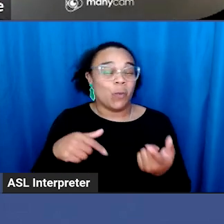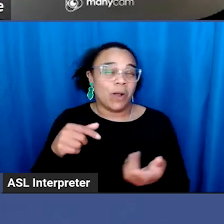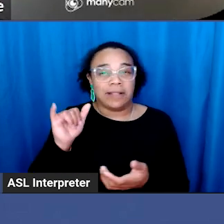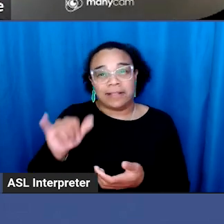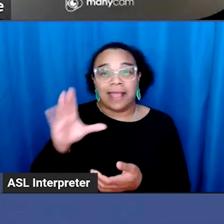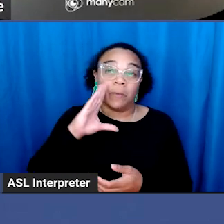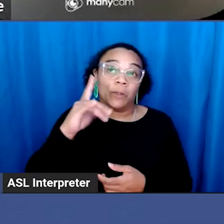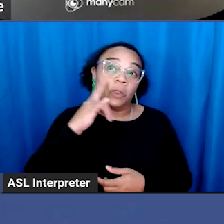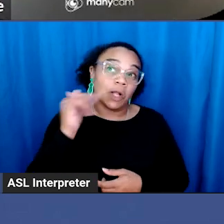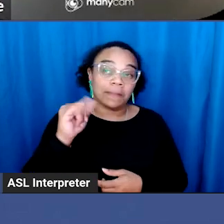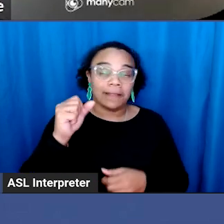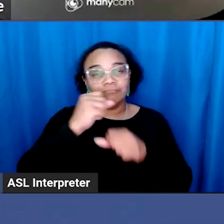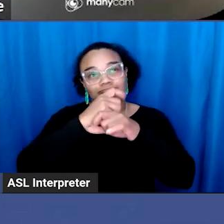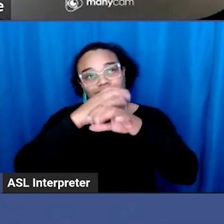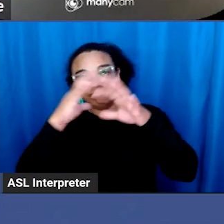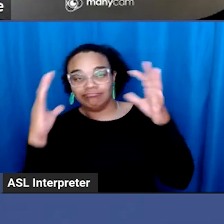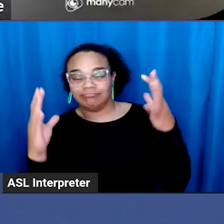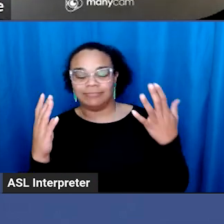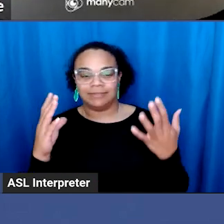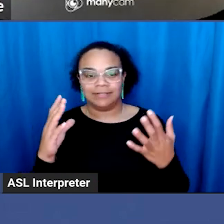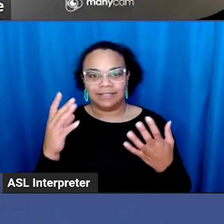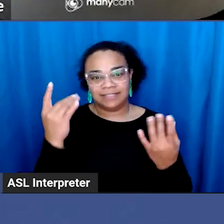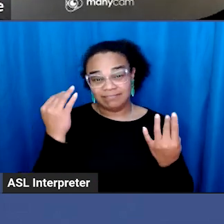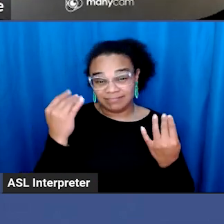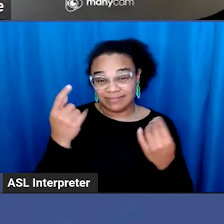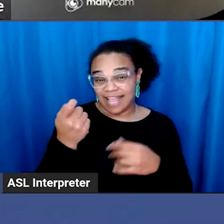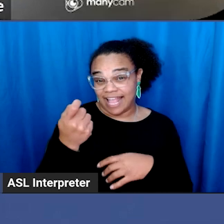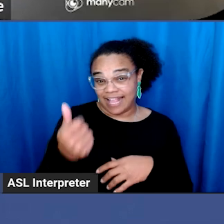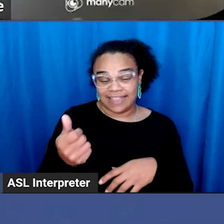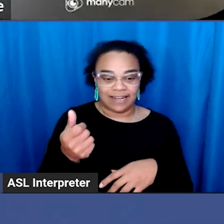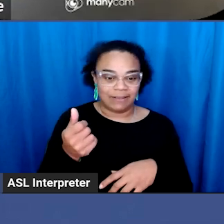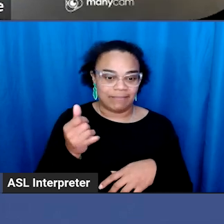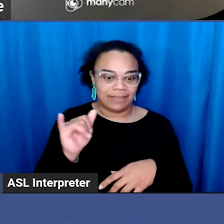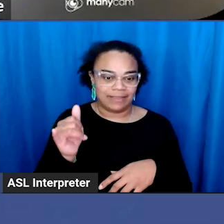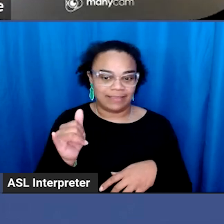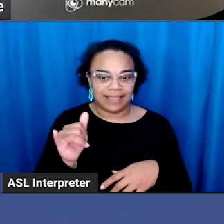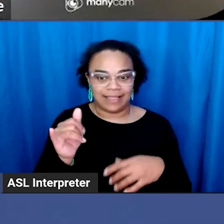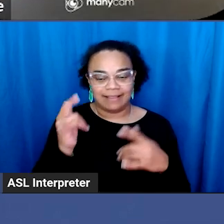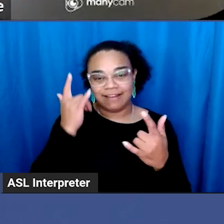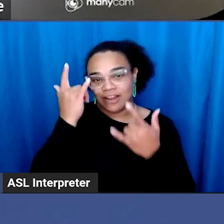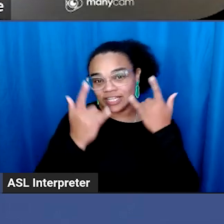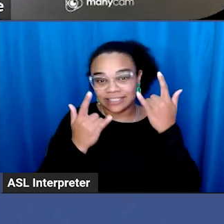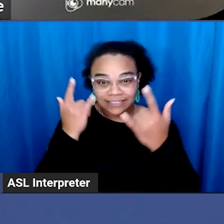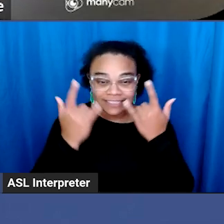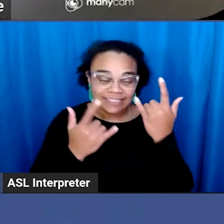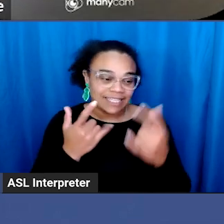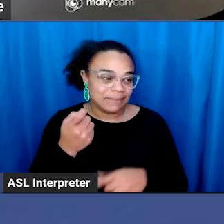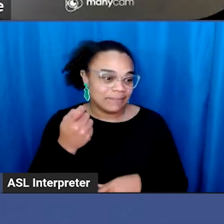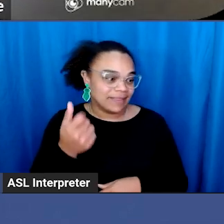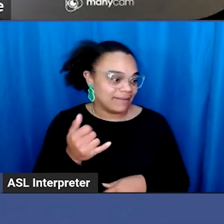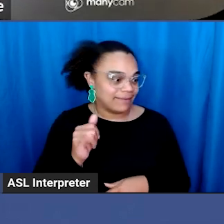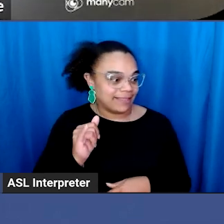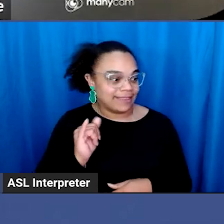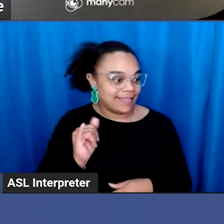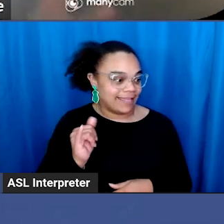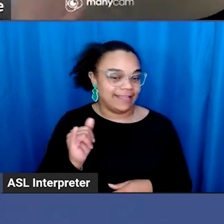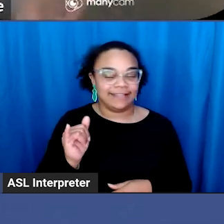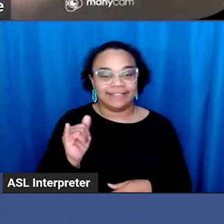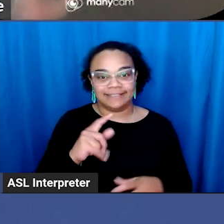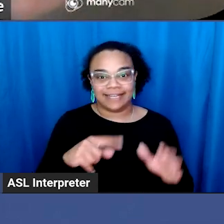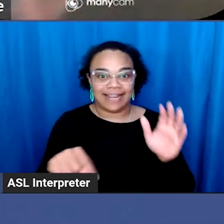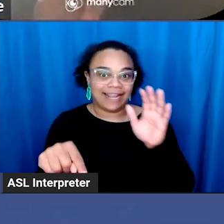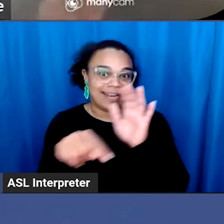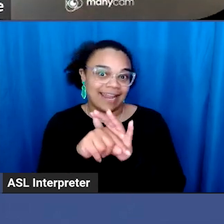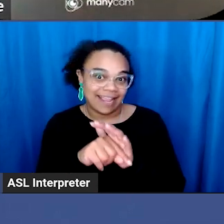I would think like a little bit of a narcissism, like a little bit of those